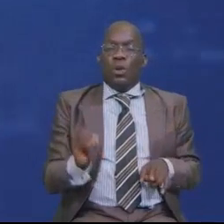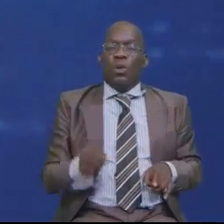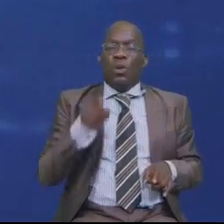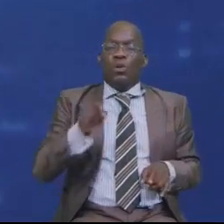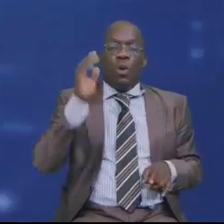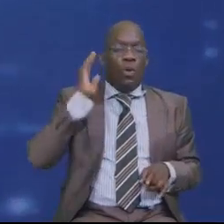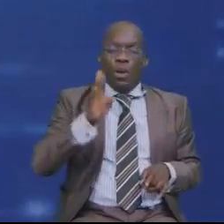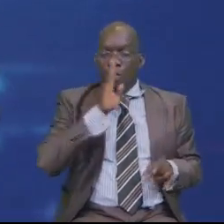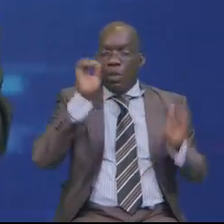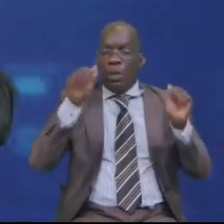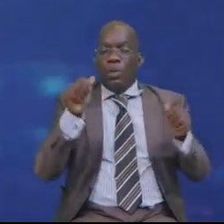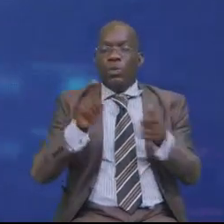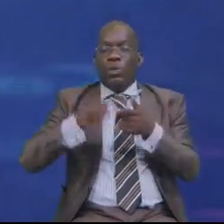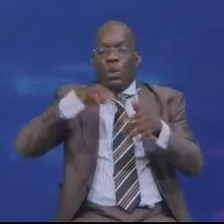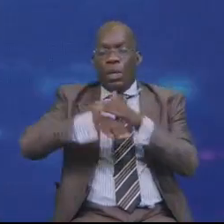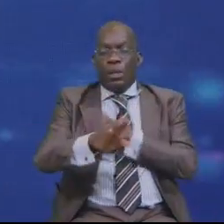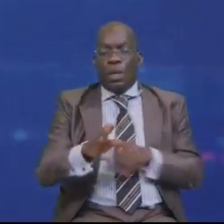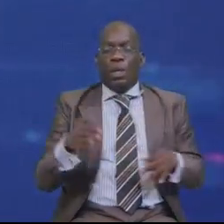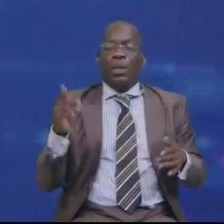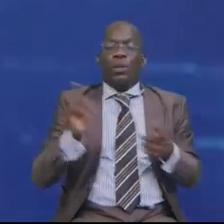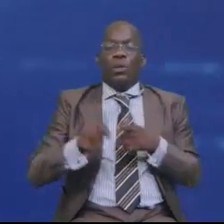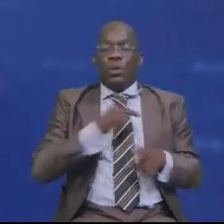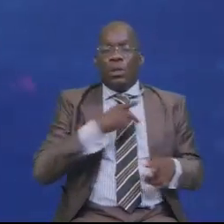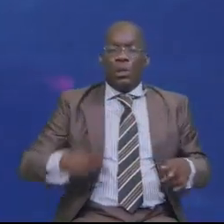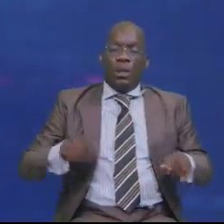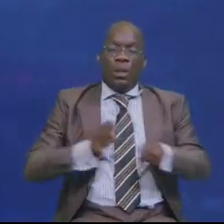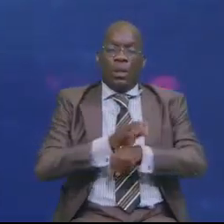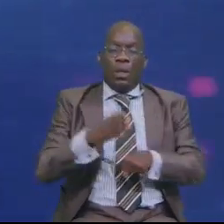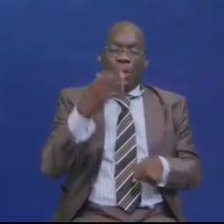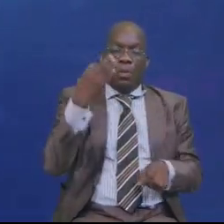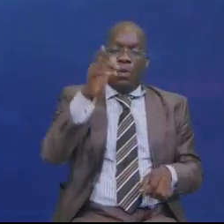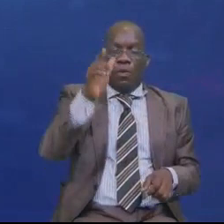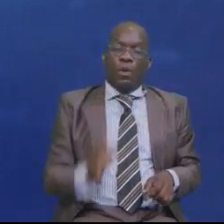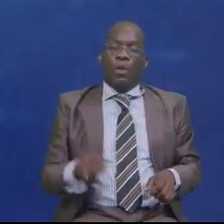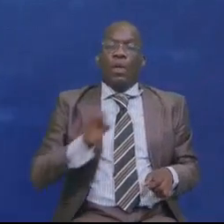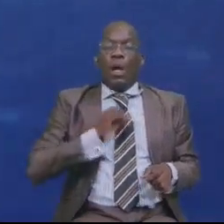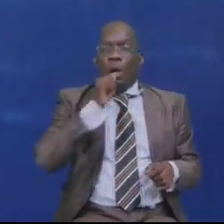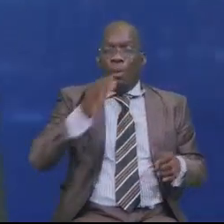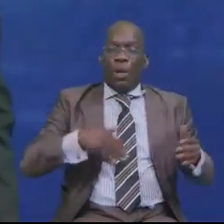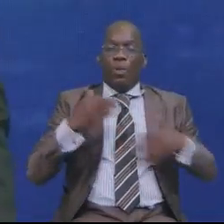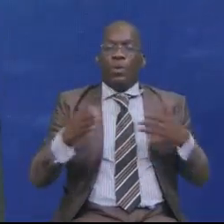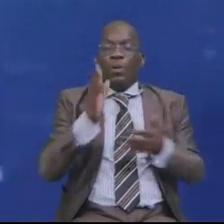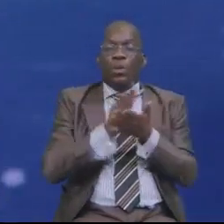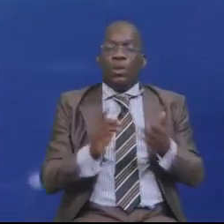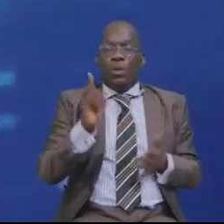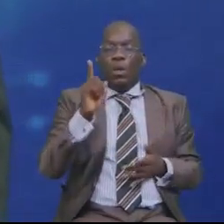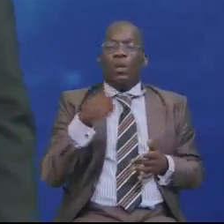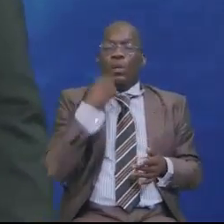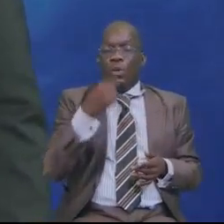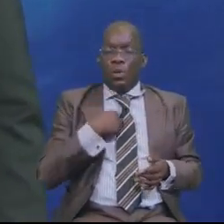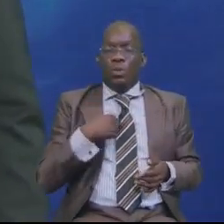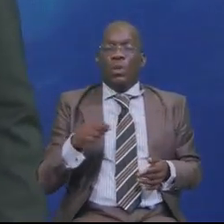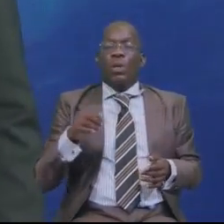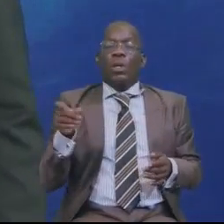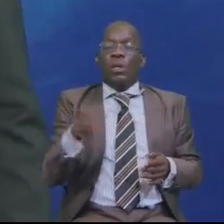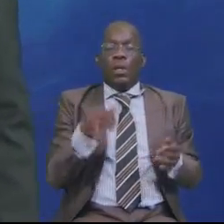able to enter into the kingdom of God. I am glad somebody told me then. They that gladly